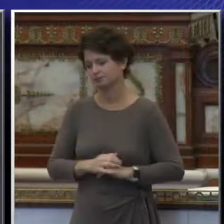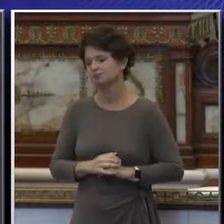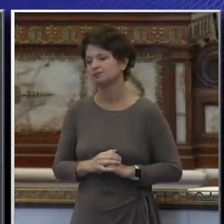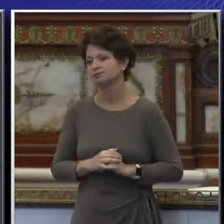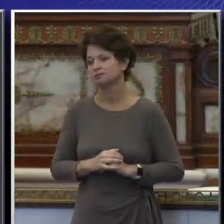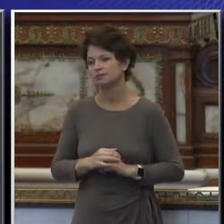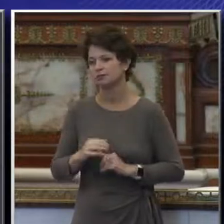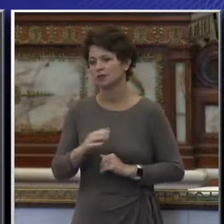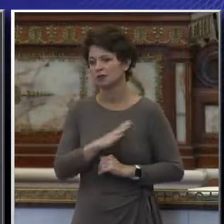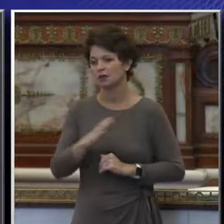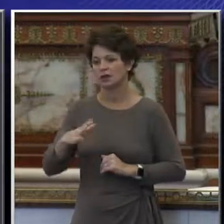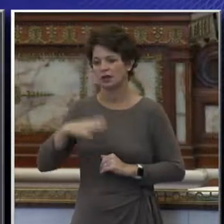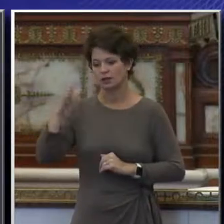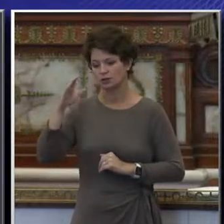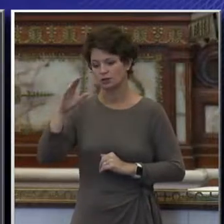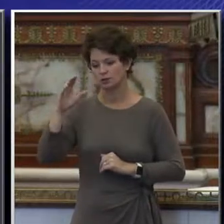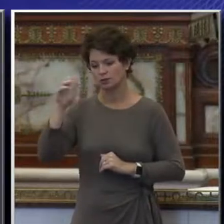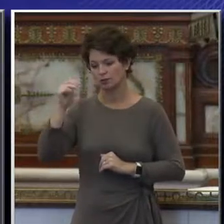Councilmember Alan Dunn.